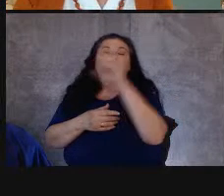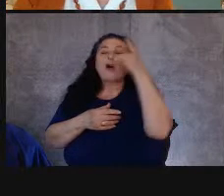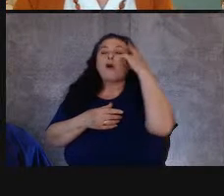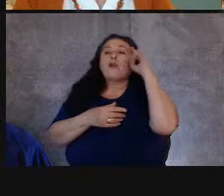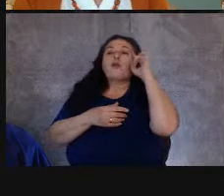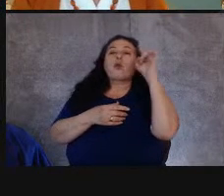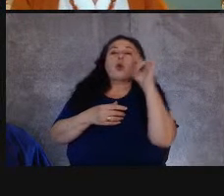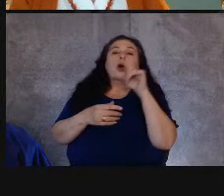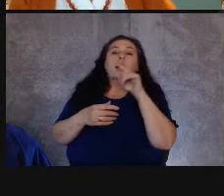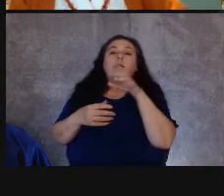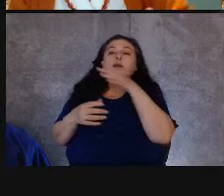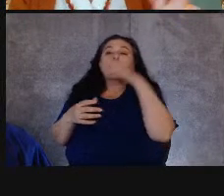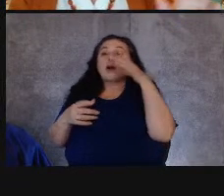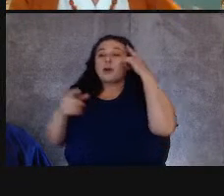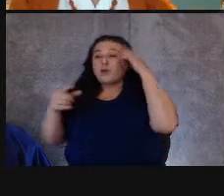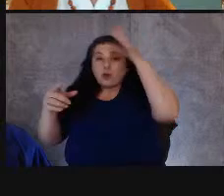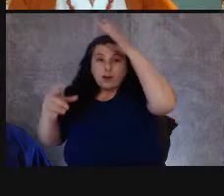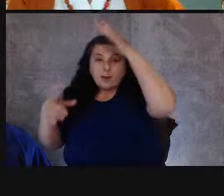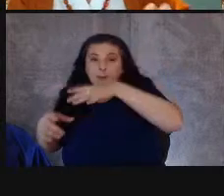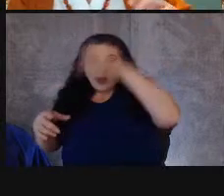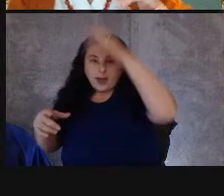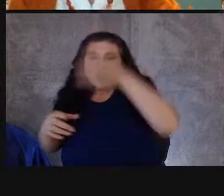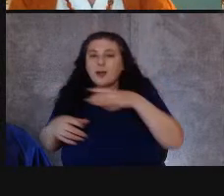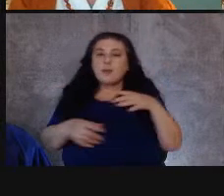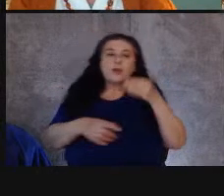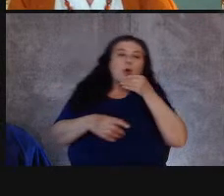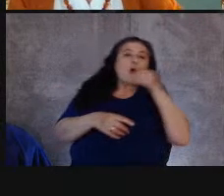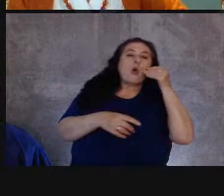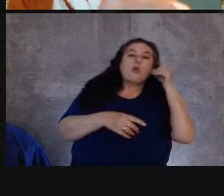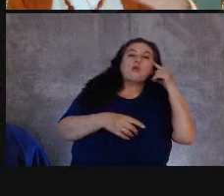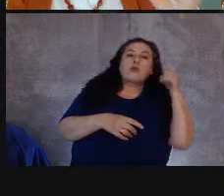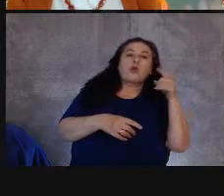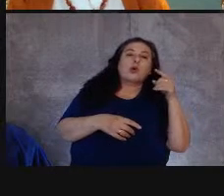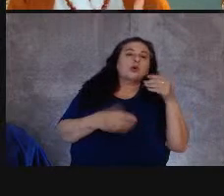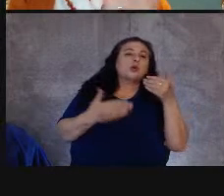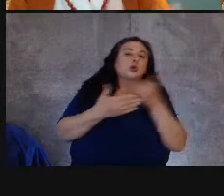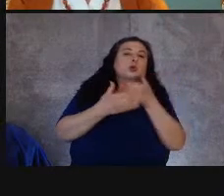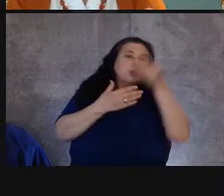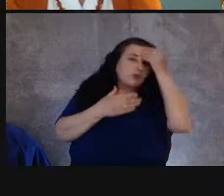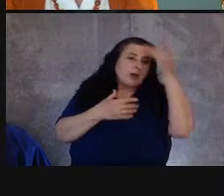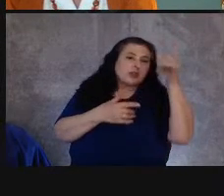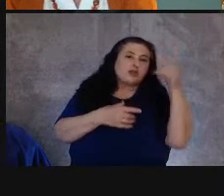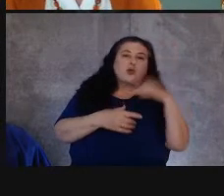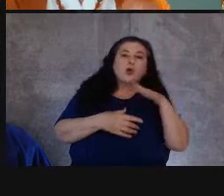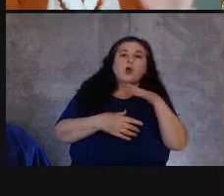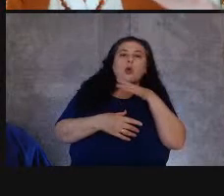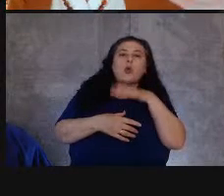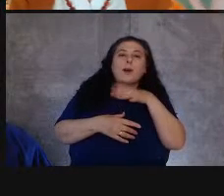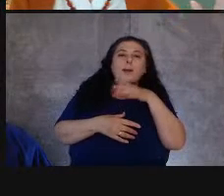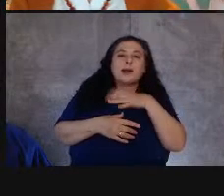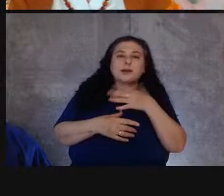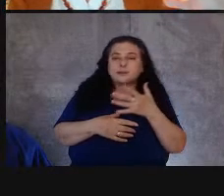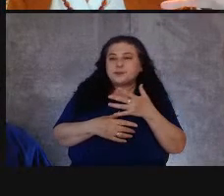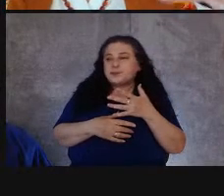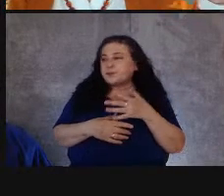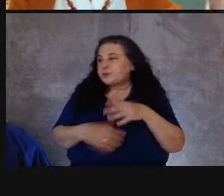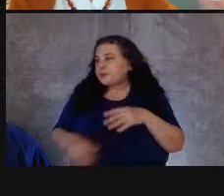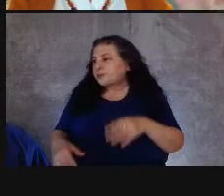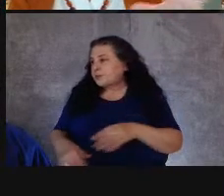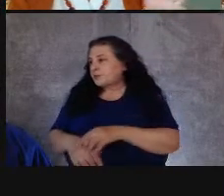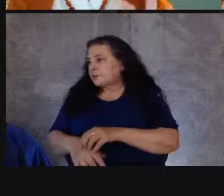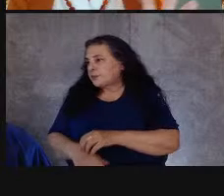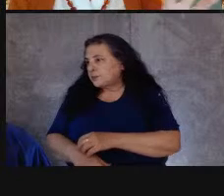new knowledge about farming, new techniques, technological advances to improve farming, home bureaus